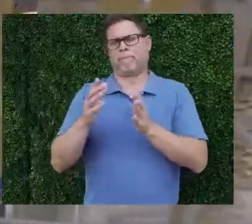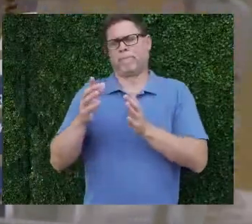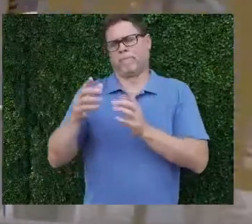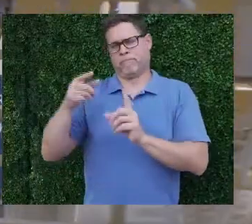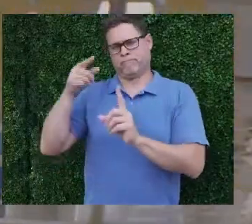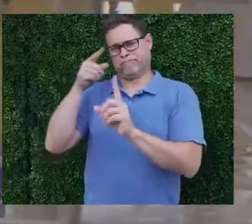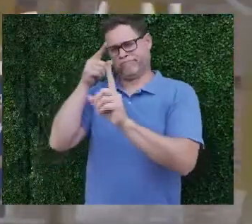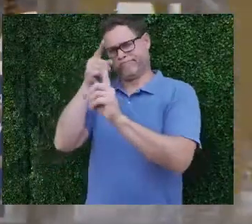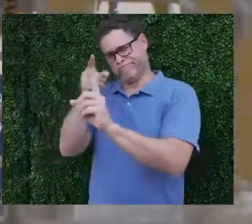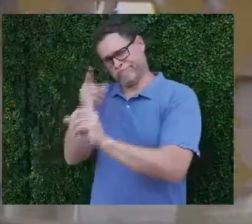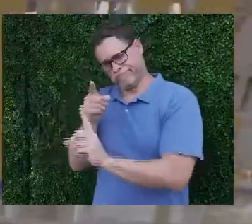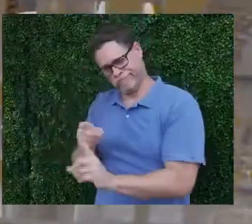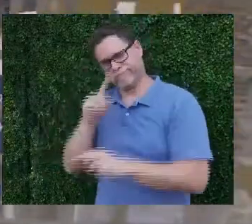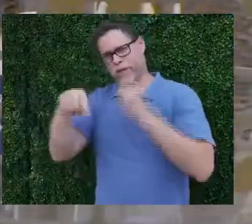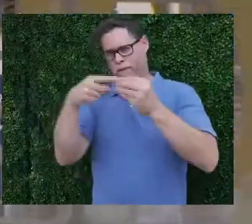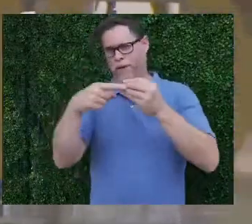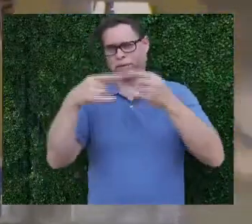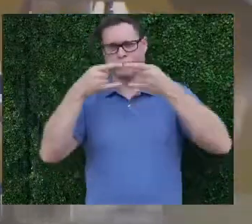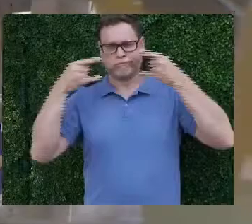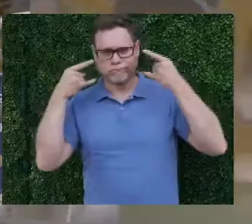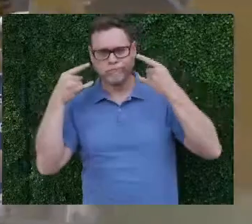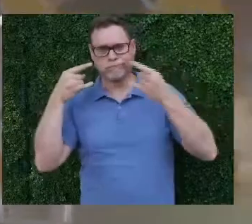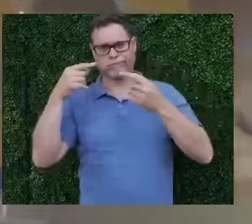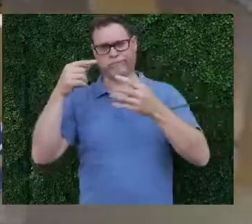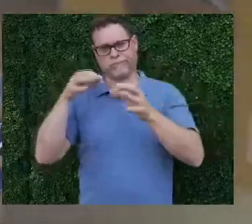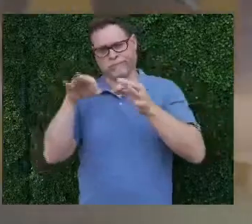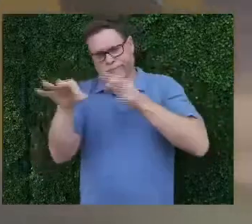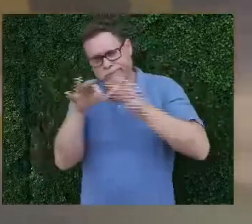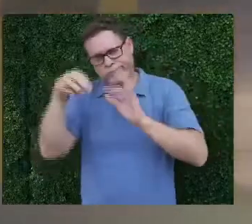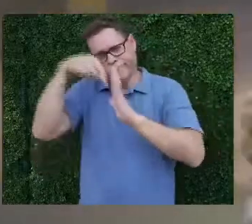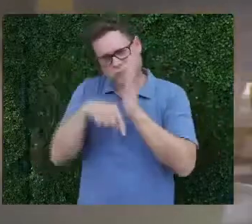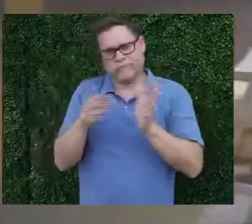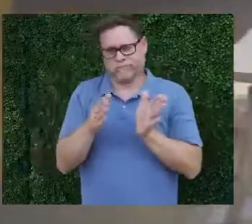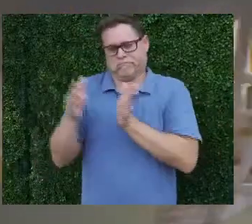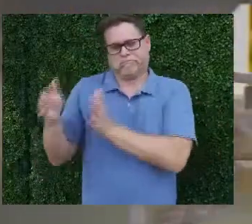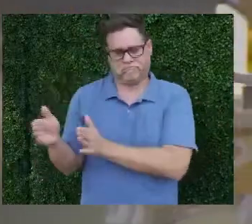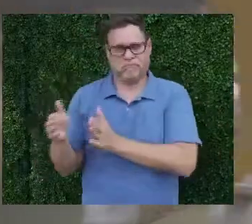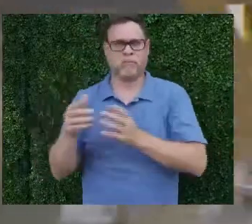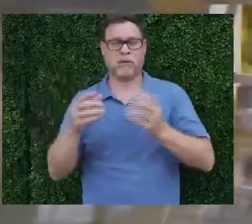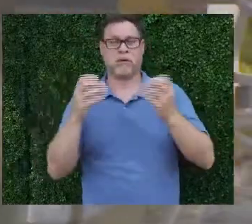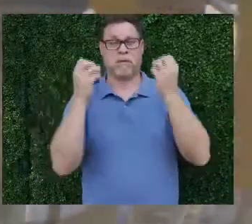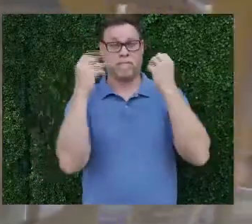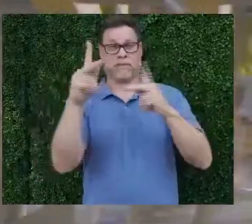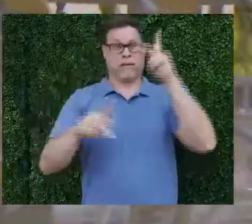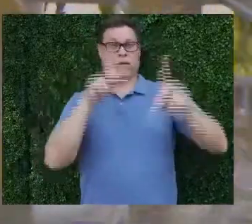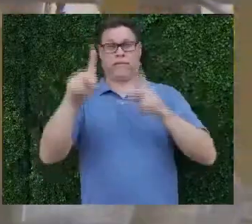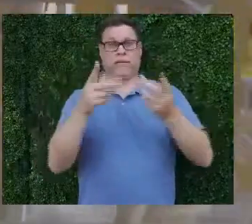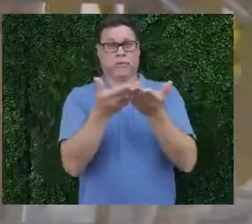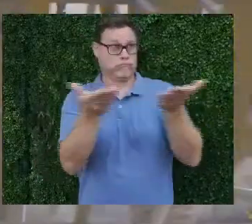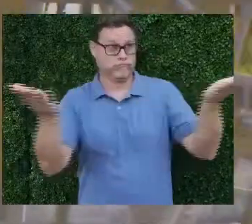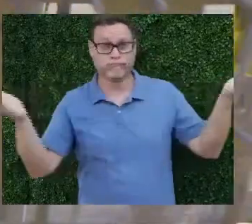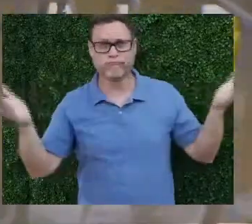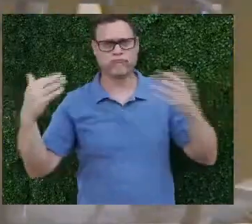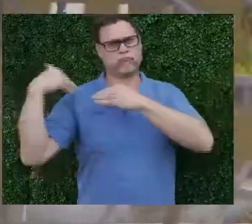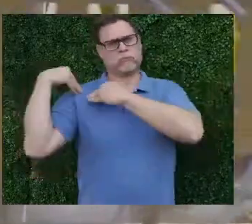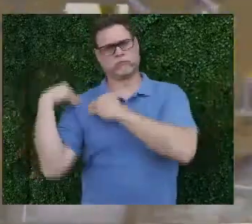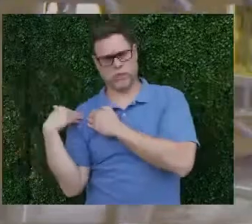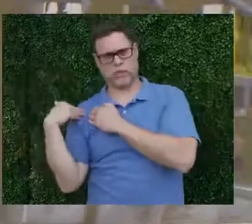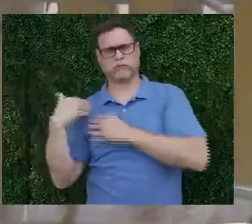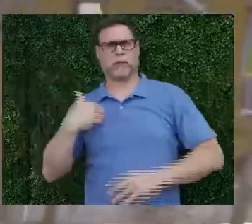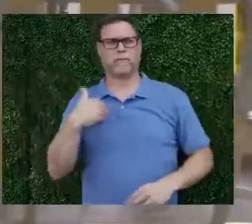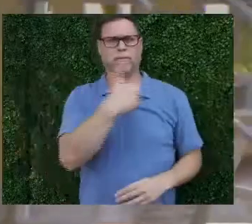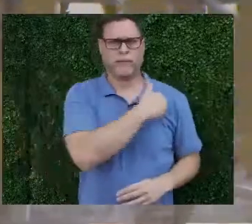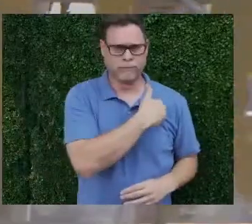those nuances and details in a moment. I'm pleased to be here with so many remarkable people that are responsible for us being here, members